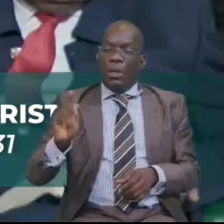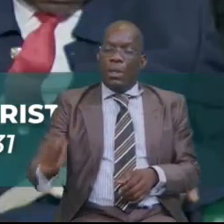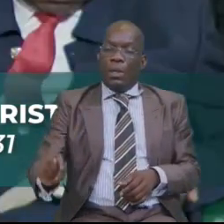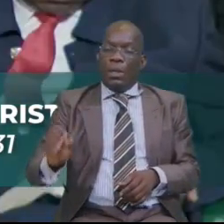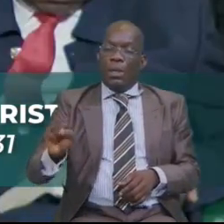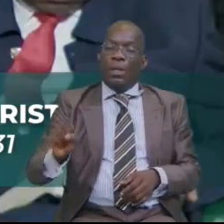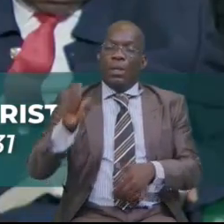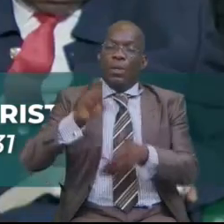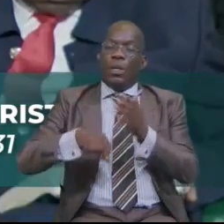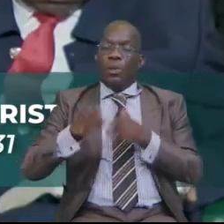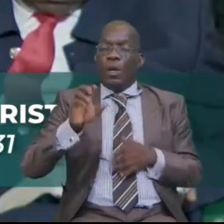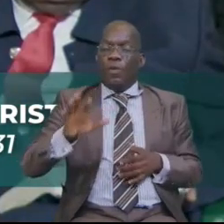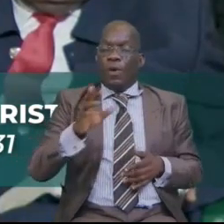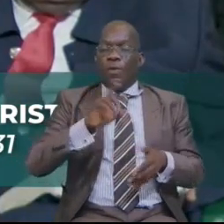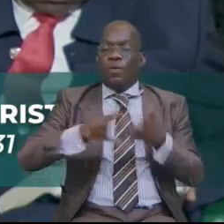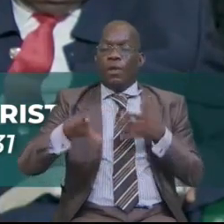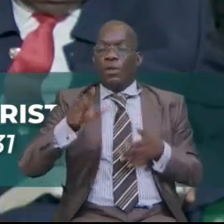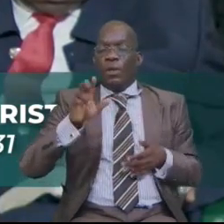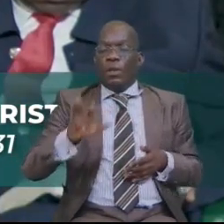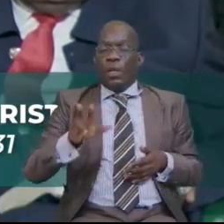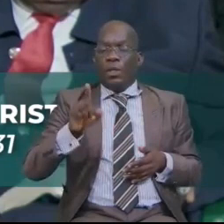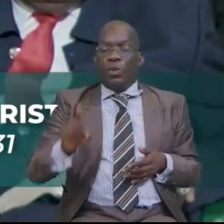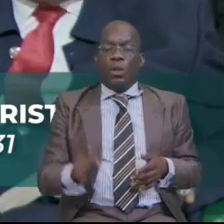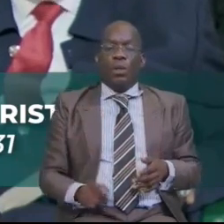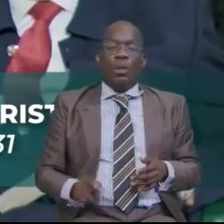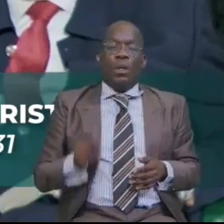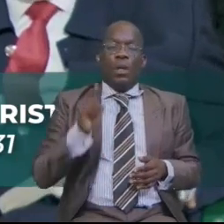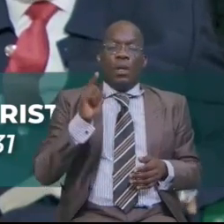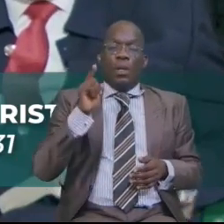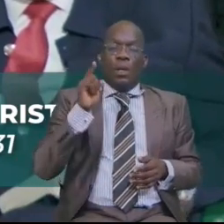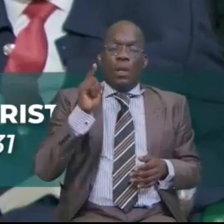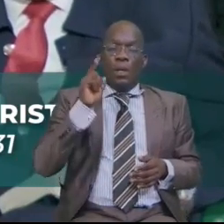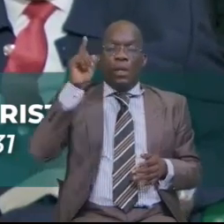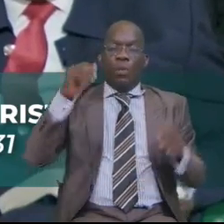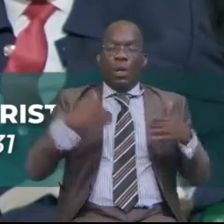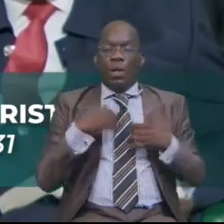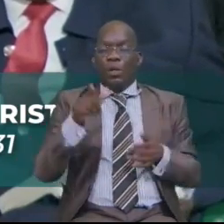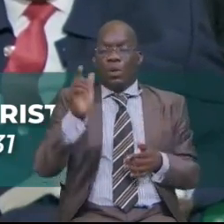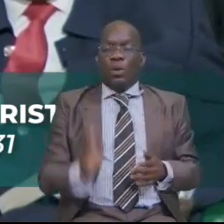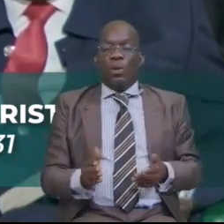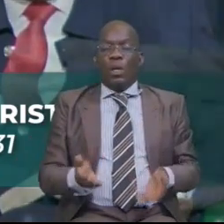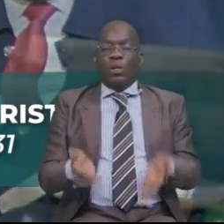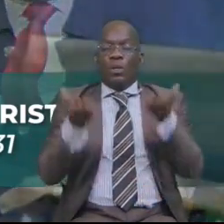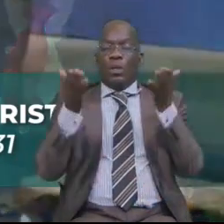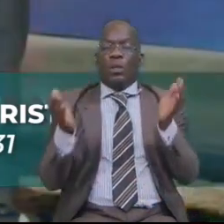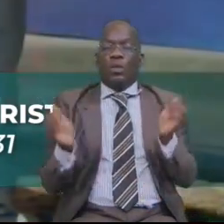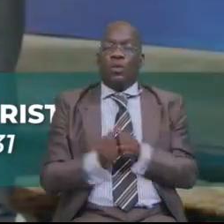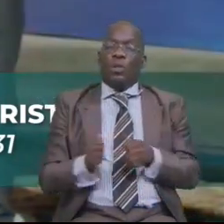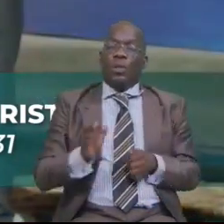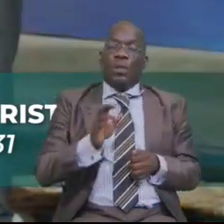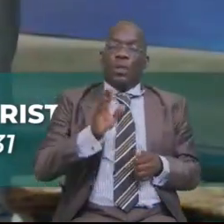Acts chapter 5 verse 31, him as God exalted with his right hand to be